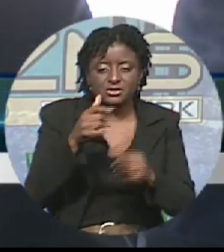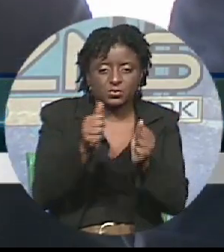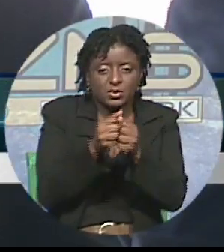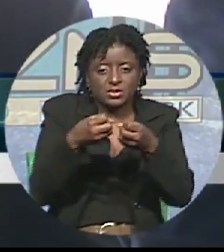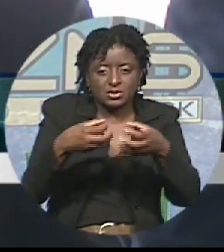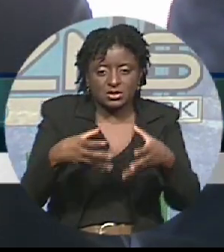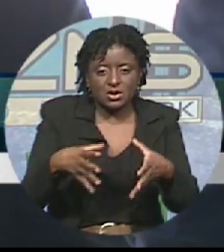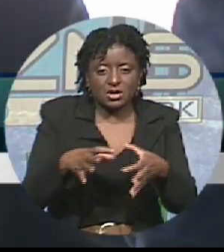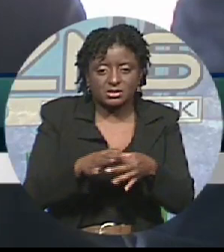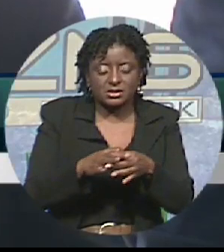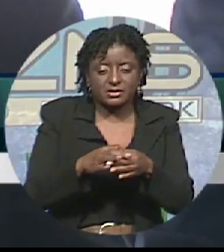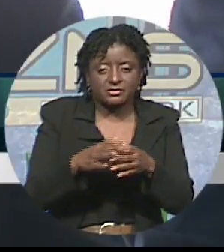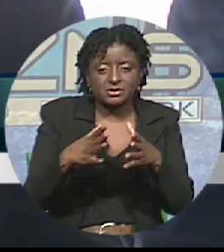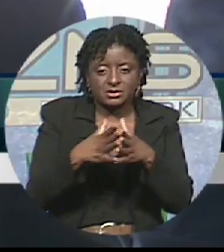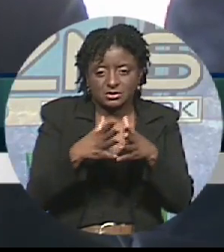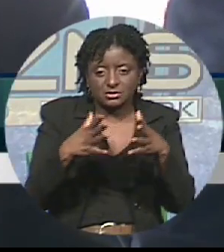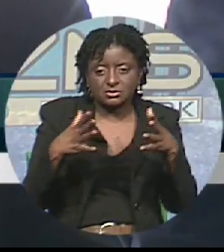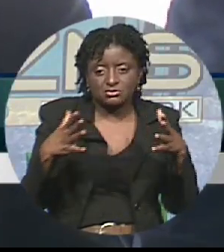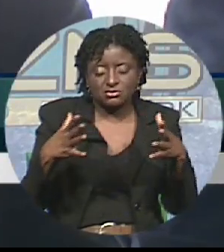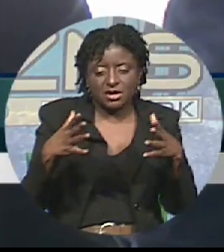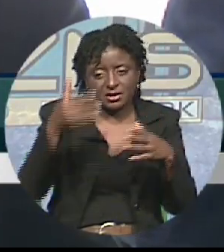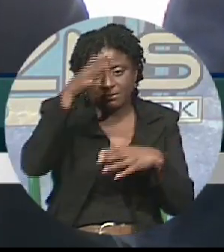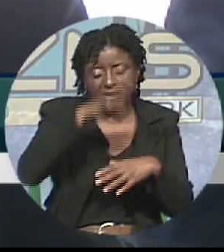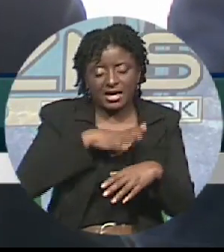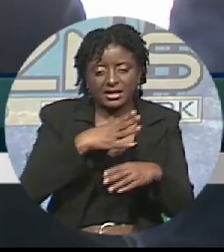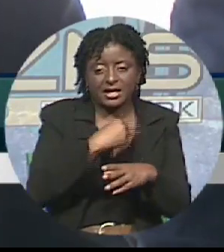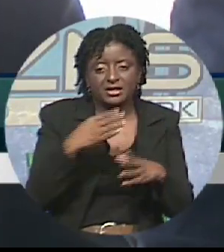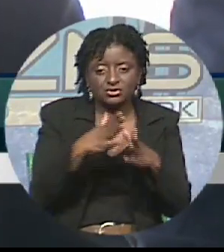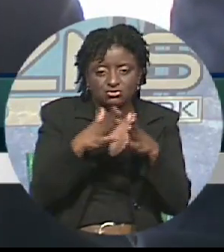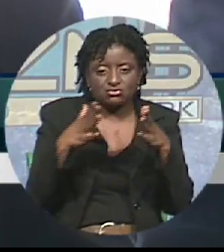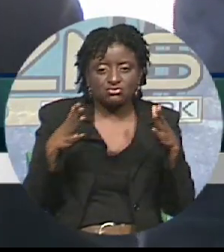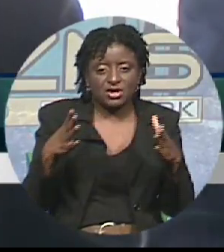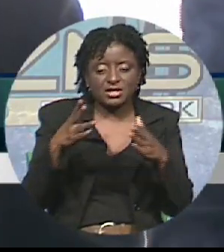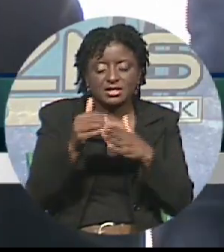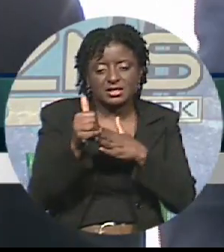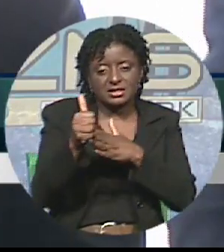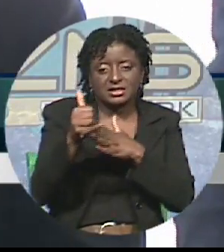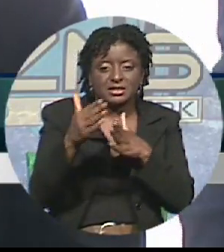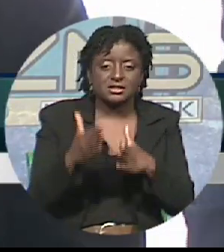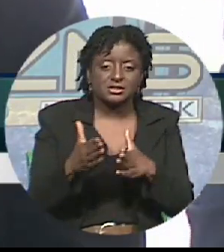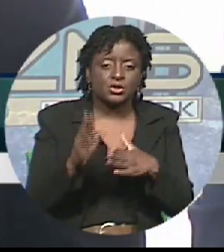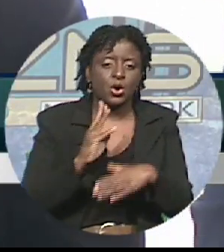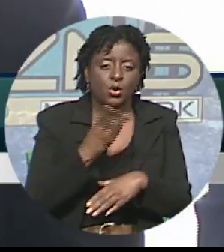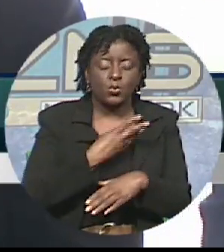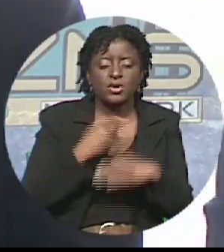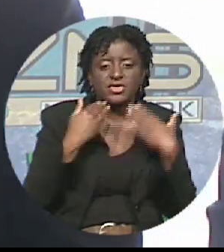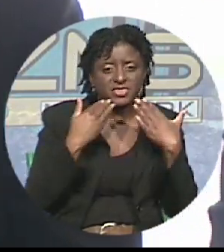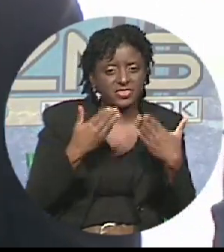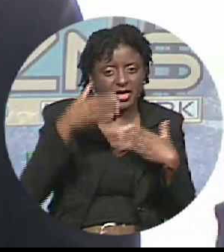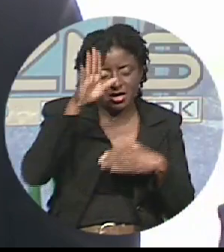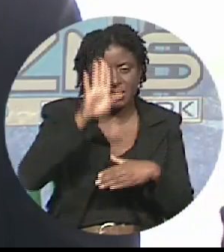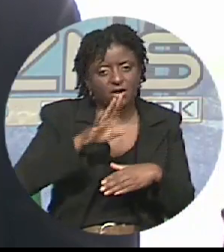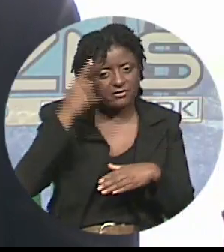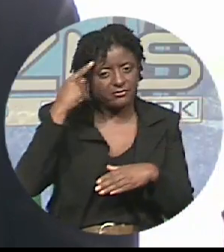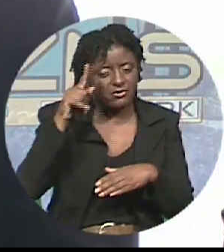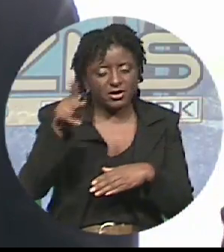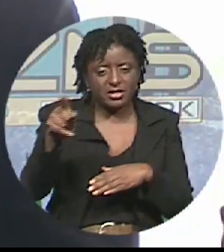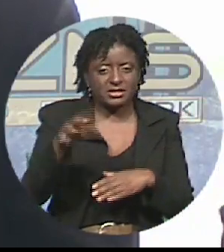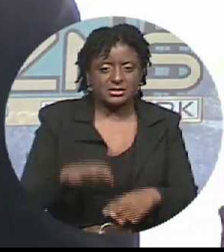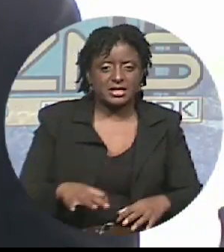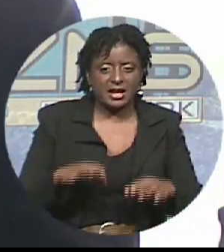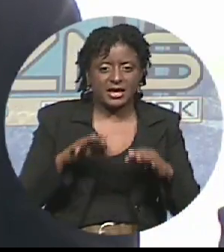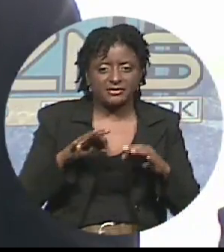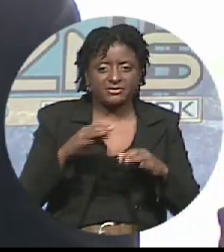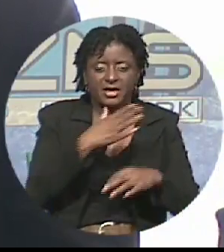great man and great leaders, we thank God for his life and legacy, and